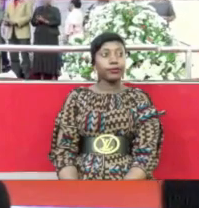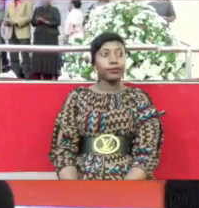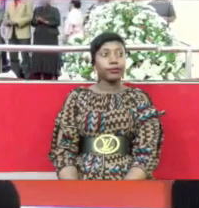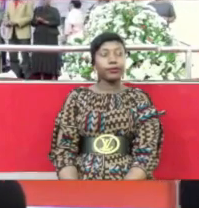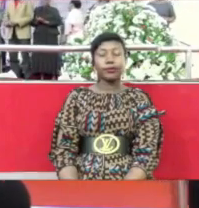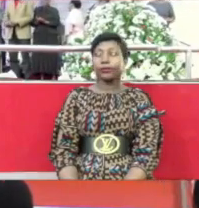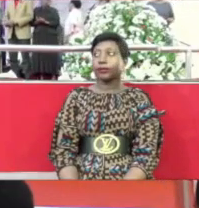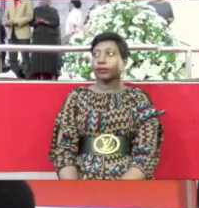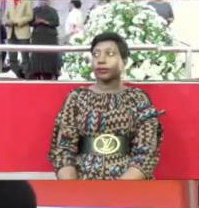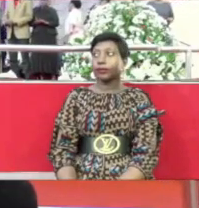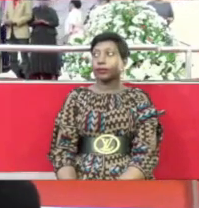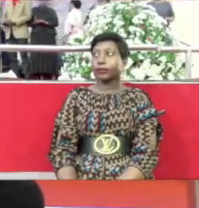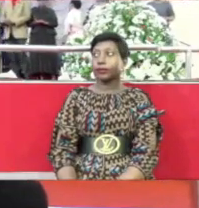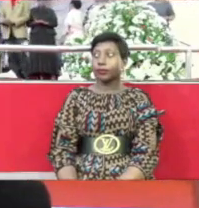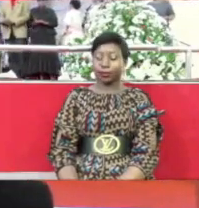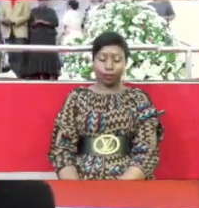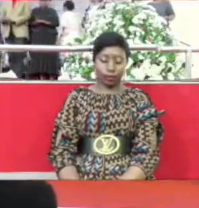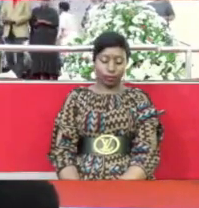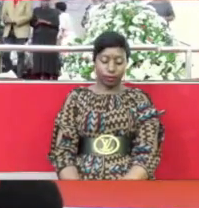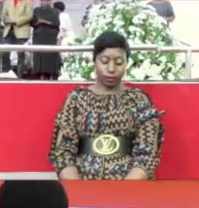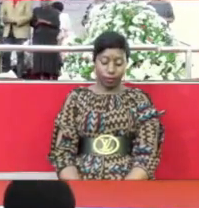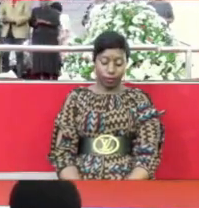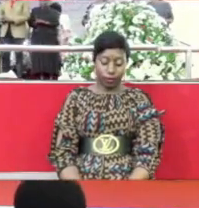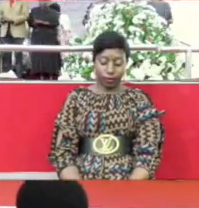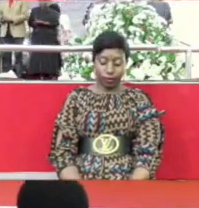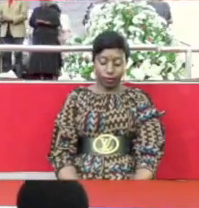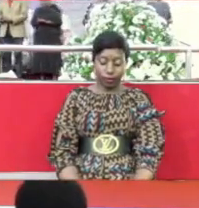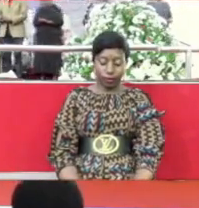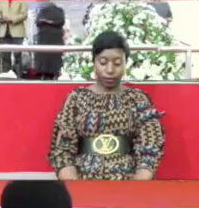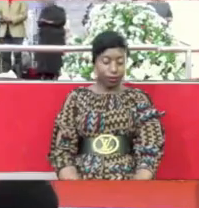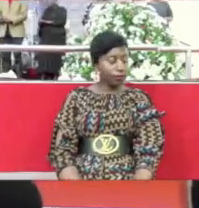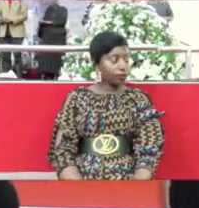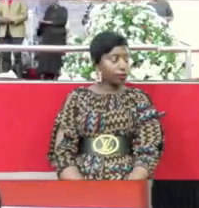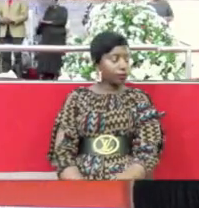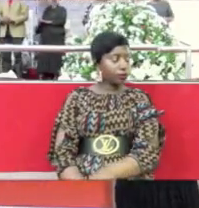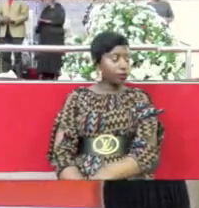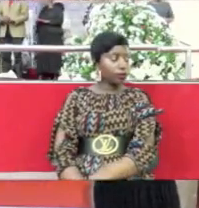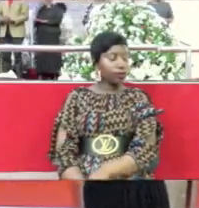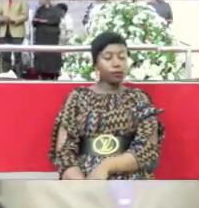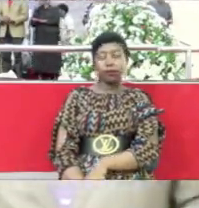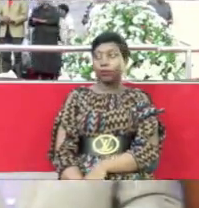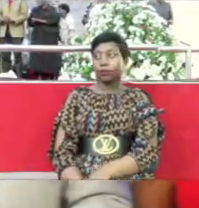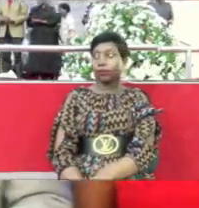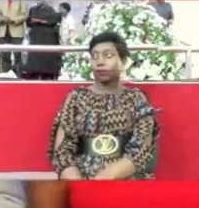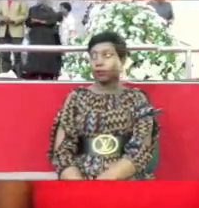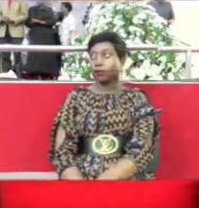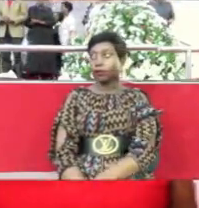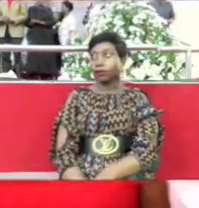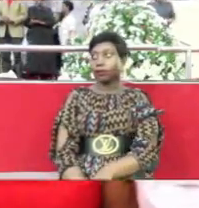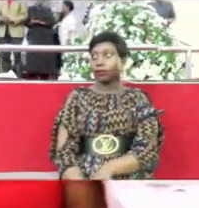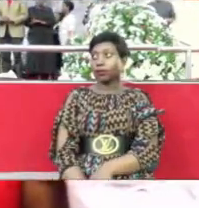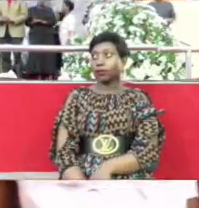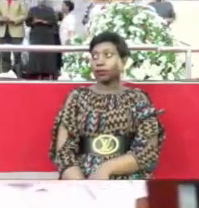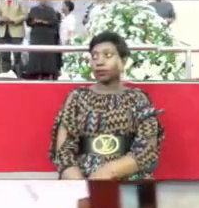Lord. Receive this anointing in the name of Jesus. And as you anoint others, may they receive the same anointing in the name of the